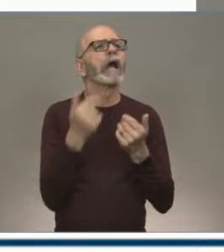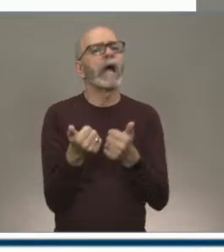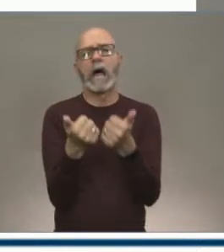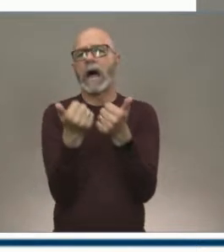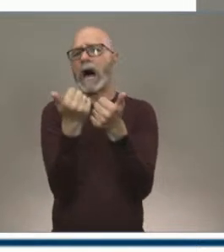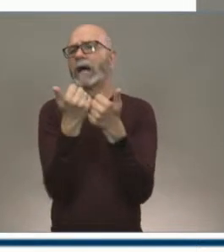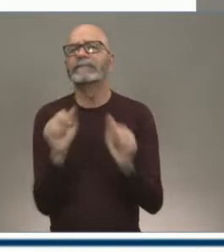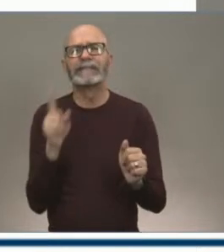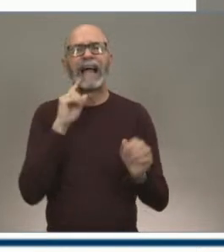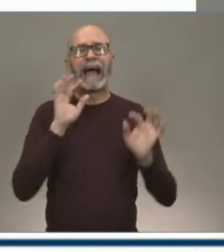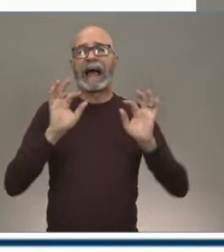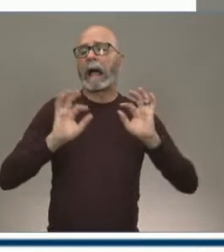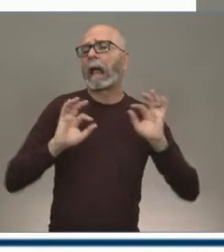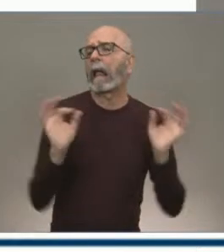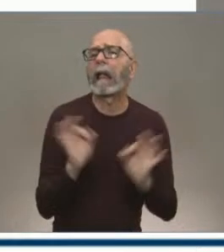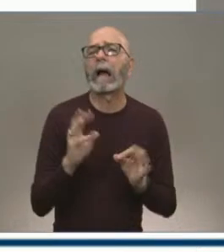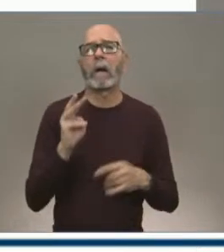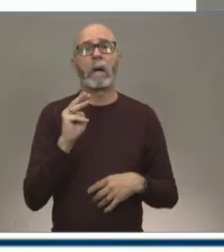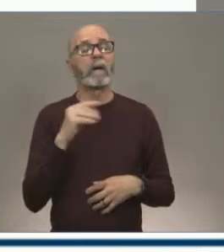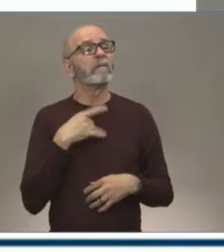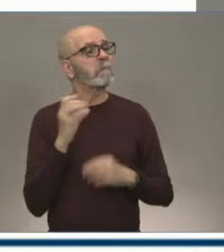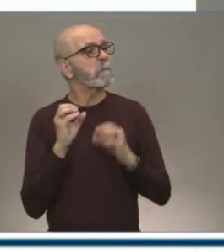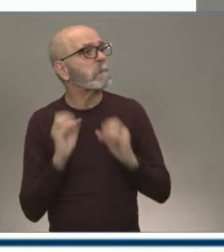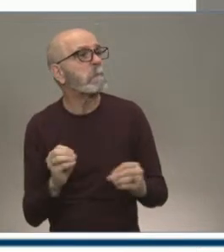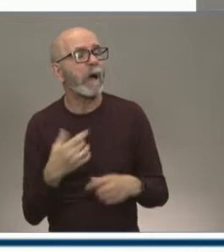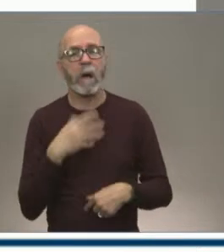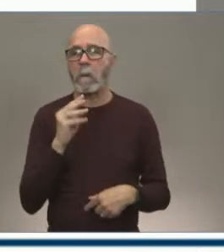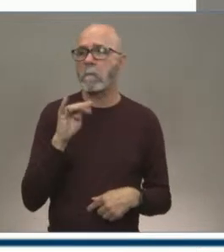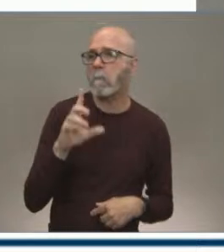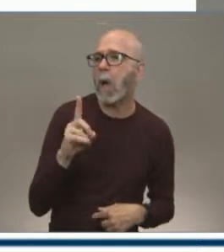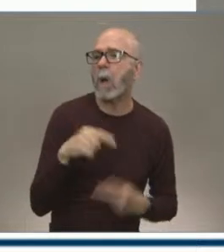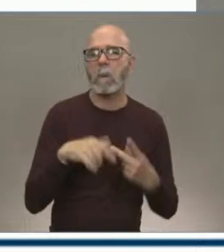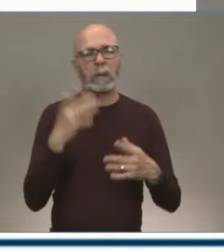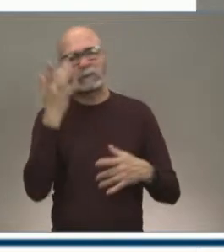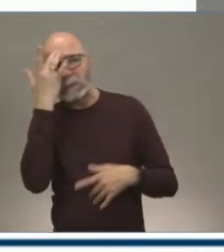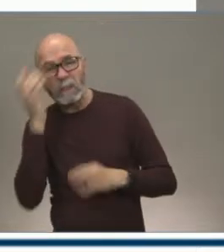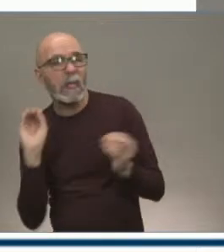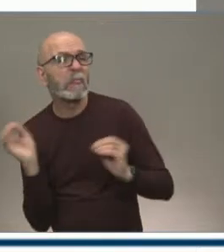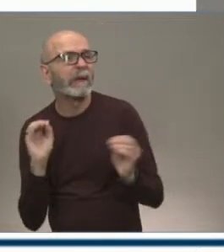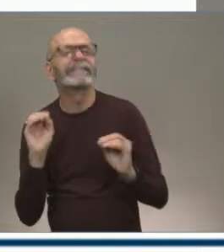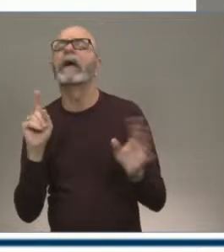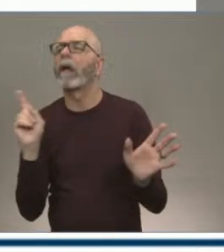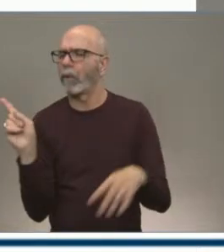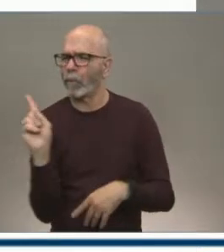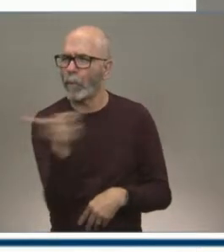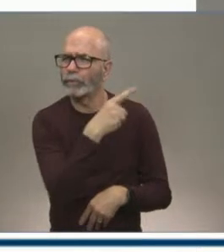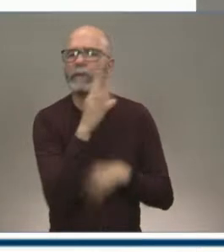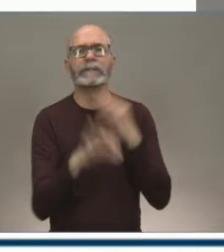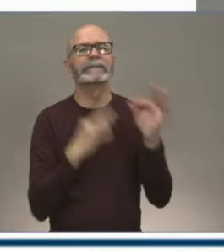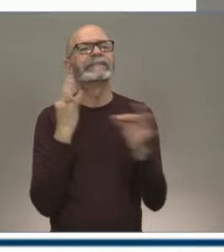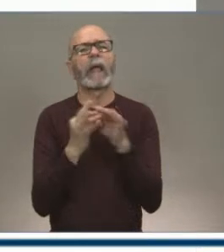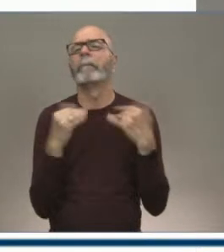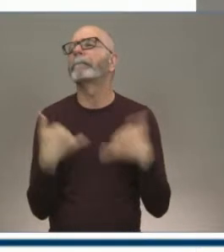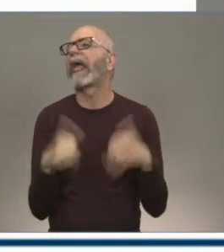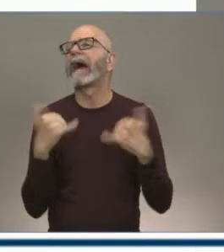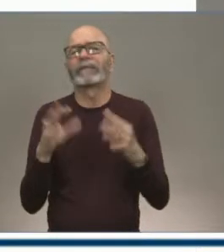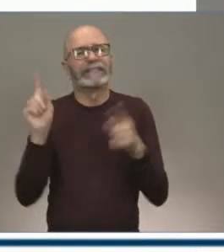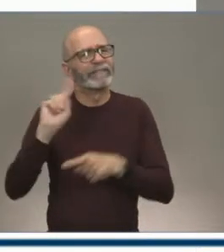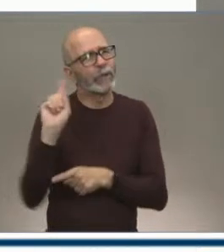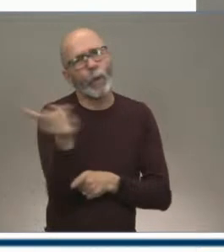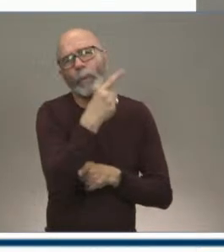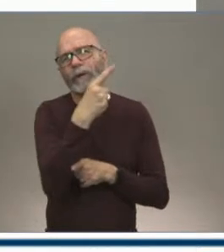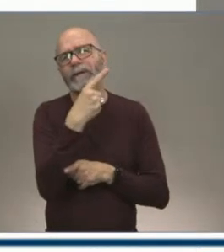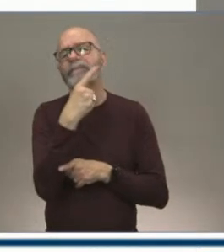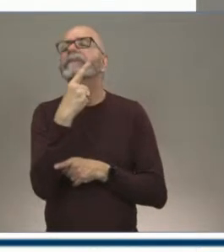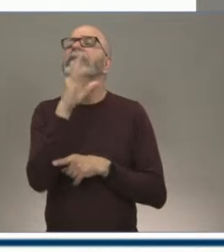symptoms, along with those who are asymptomatic, get tested. I can't repeat it enough. Regular testing